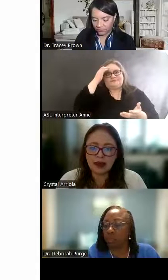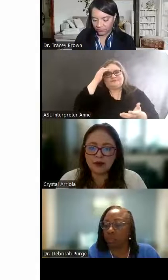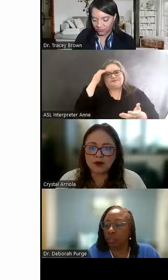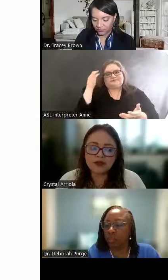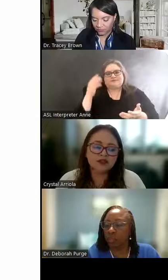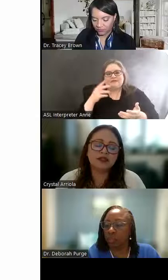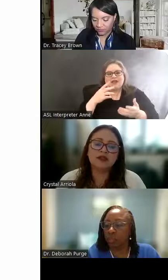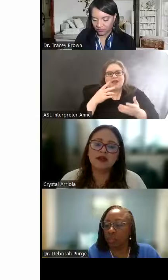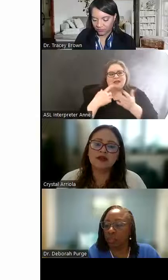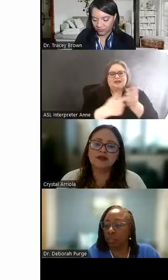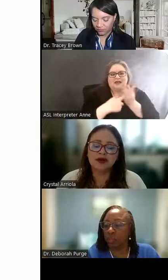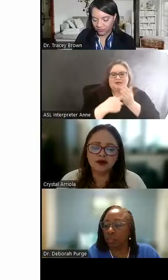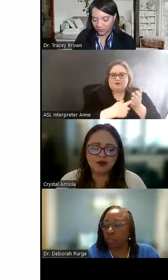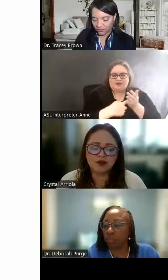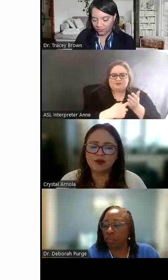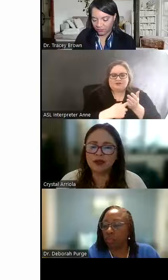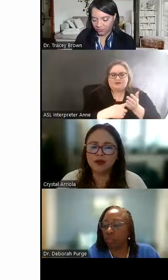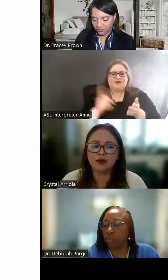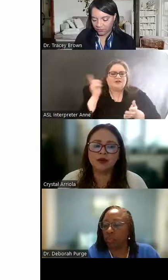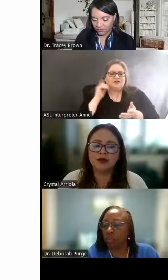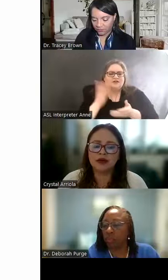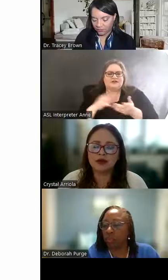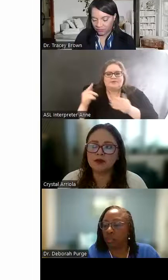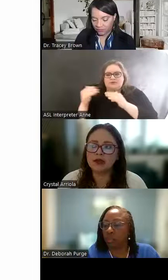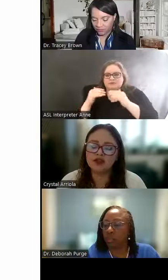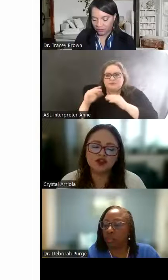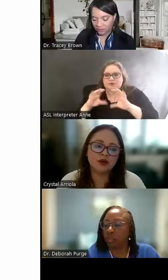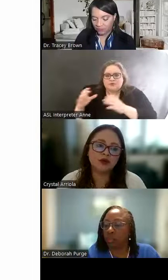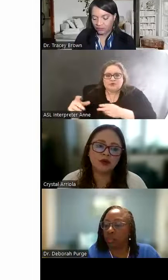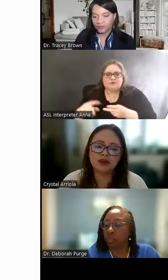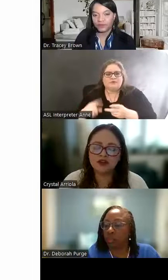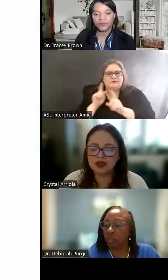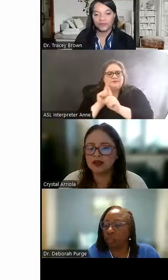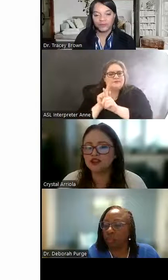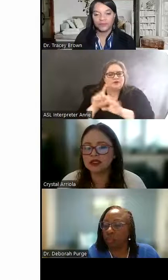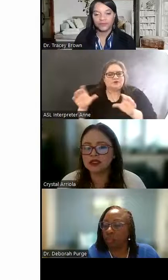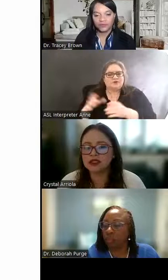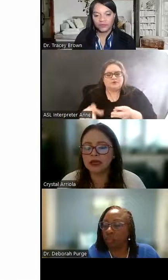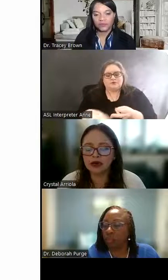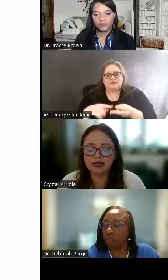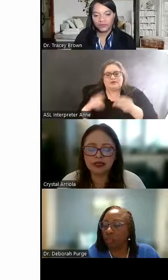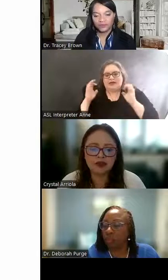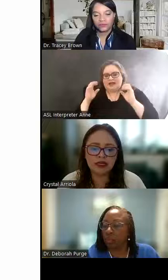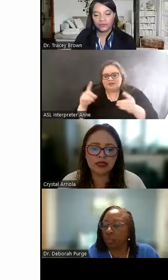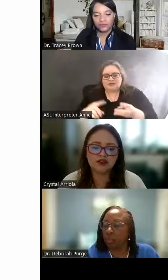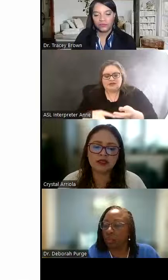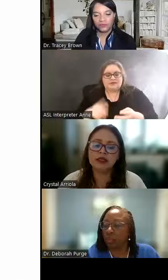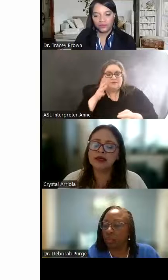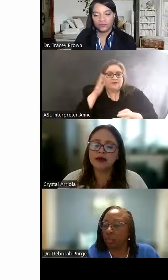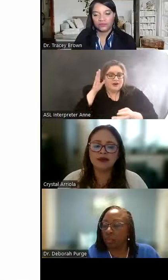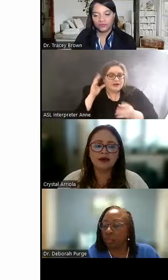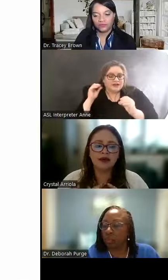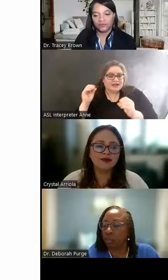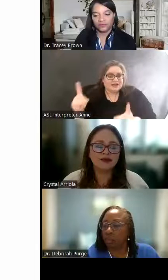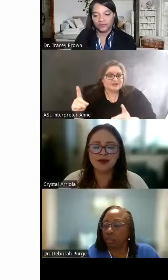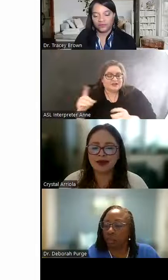and collaboration, right? So I heard some of those peer groups, mentorship groups, education, parenting education.